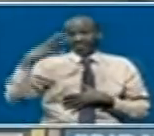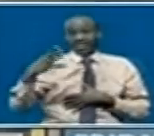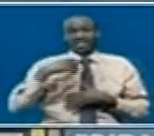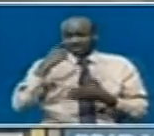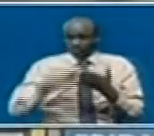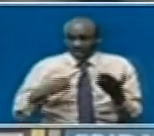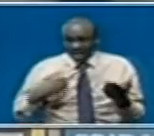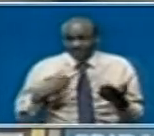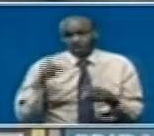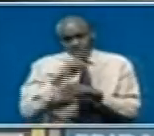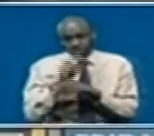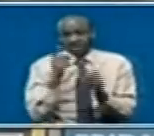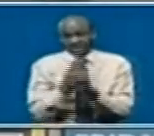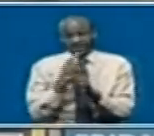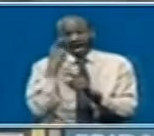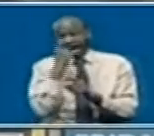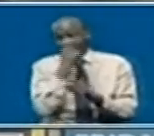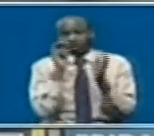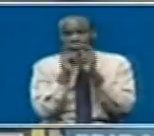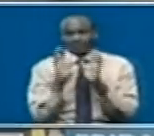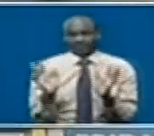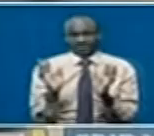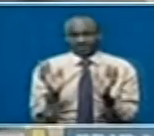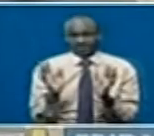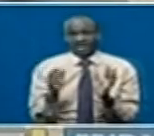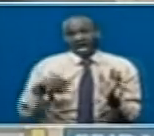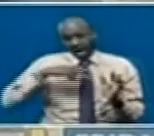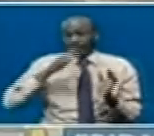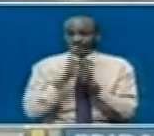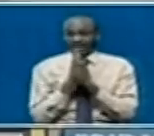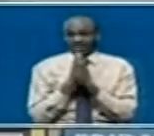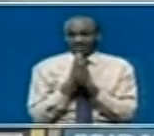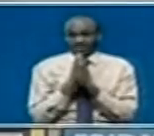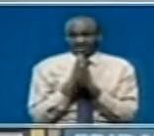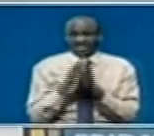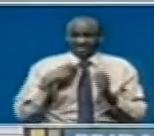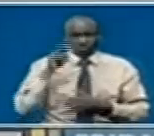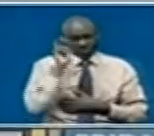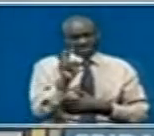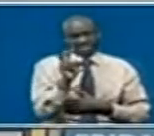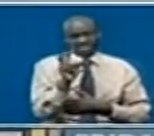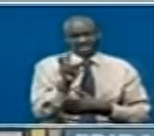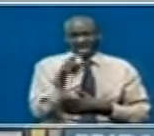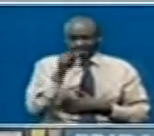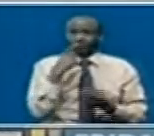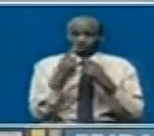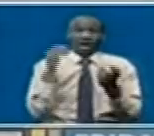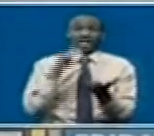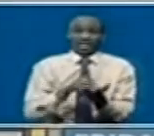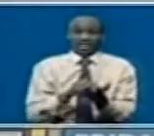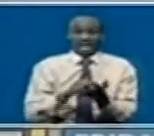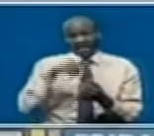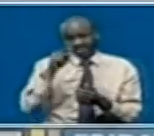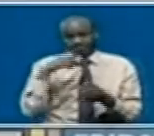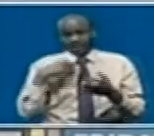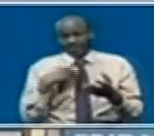responds to them using her reflexes and eye contact. Our prayer is to see that she talks again, she